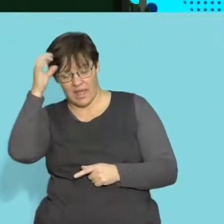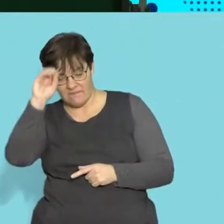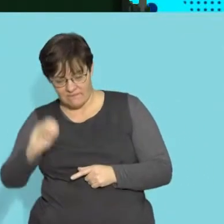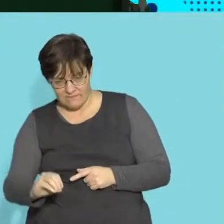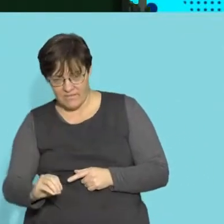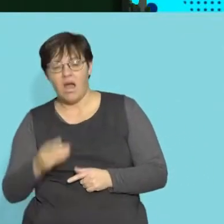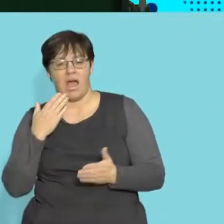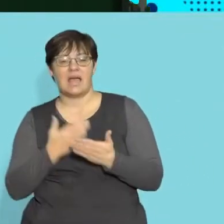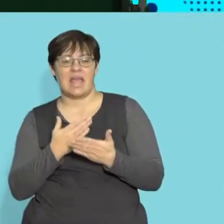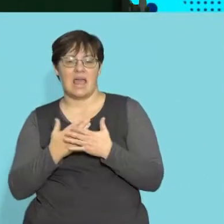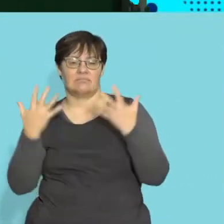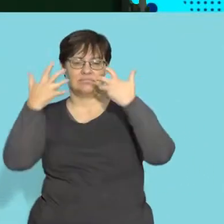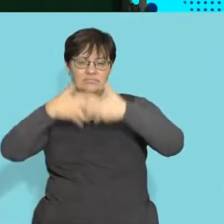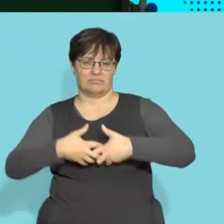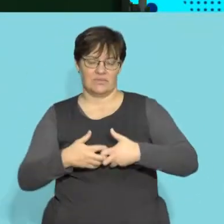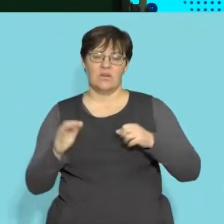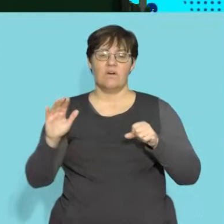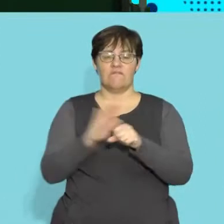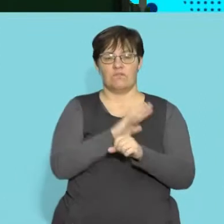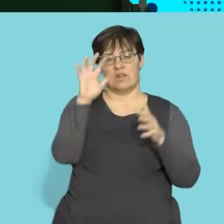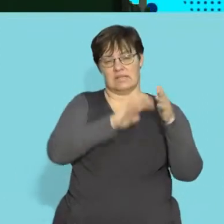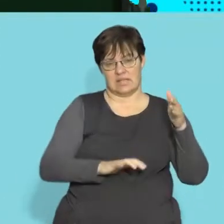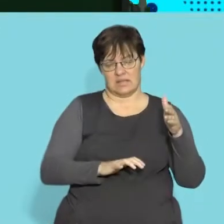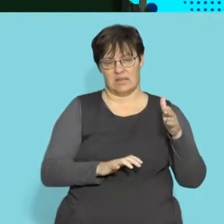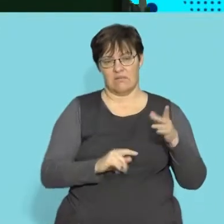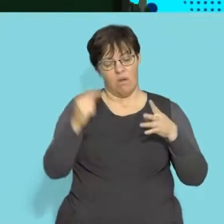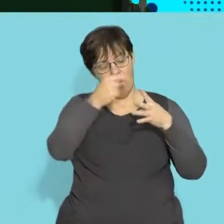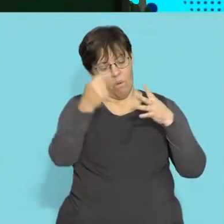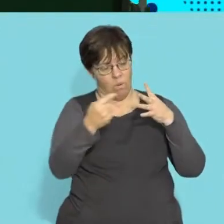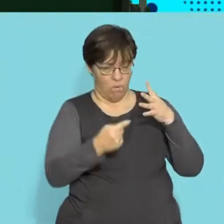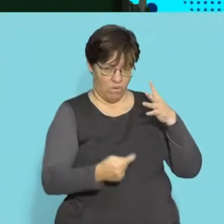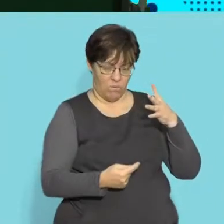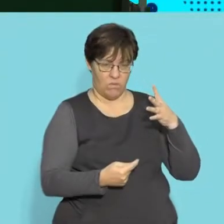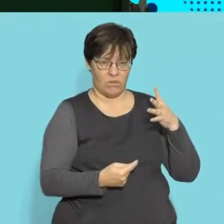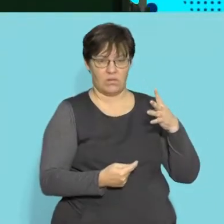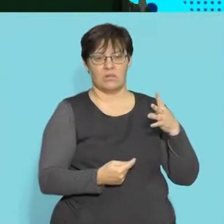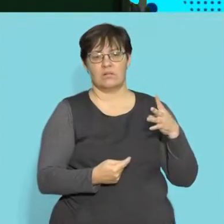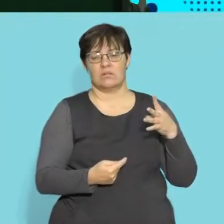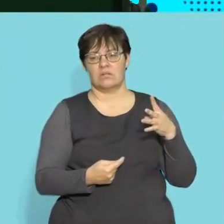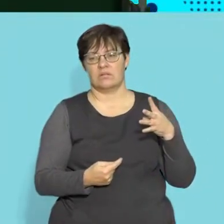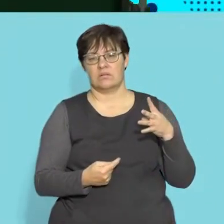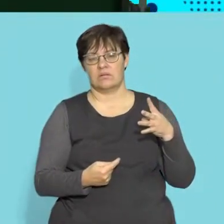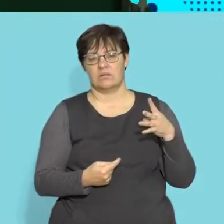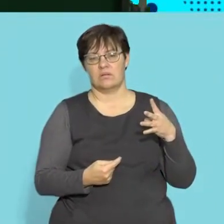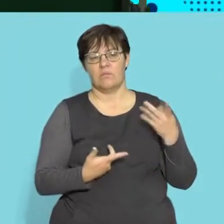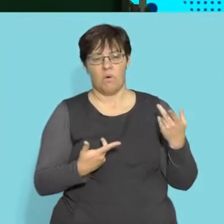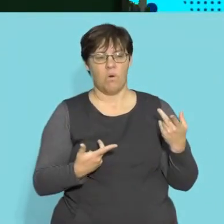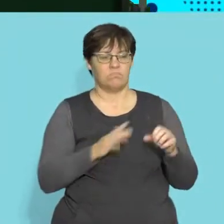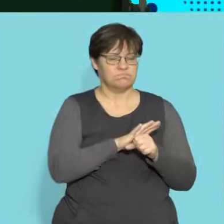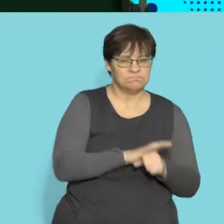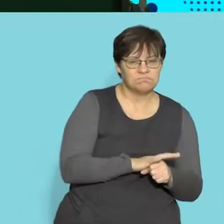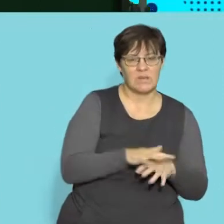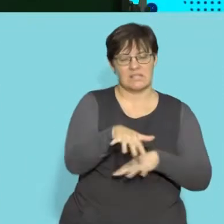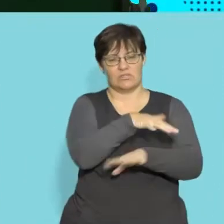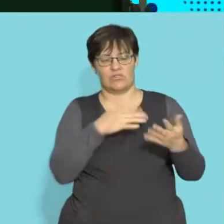do, you're able to synthesize a complete essay having all the content that you need in a very